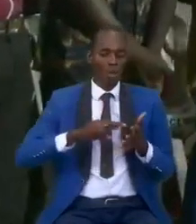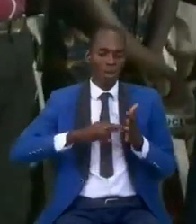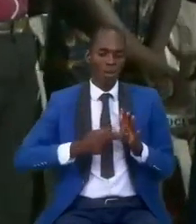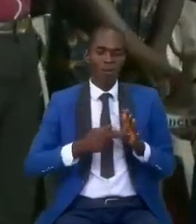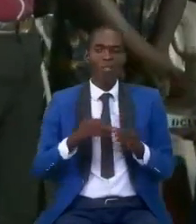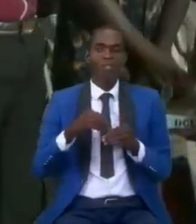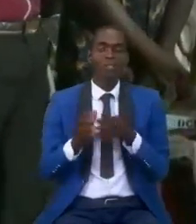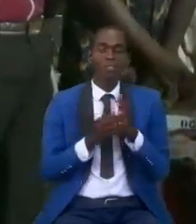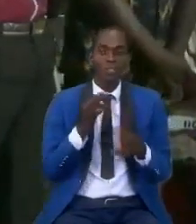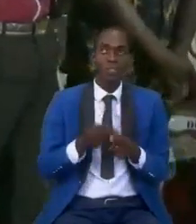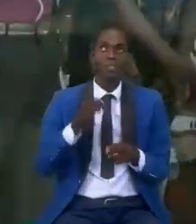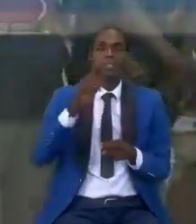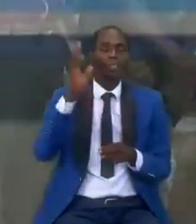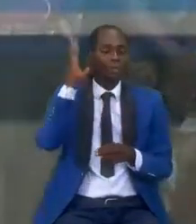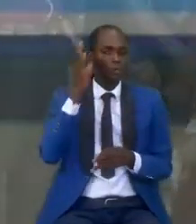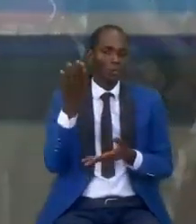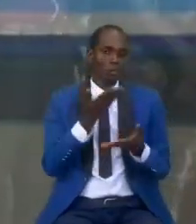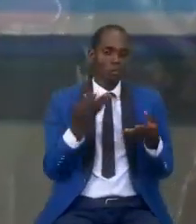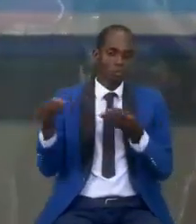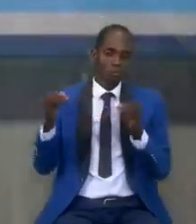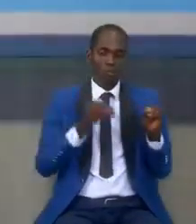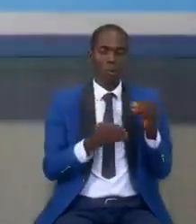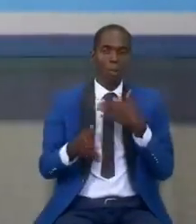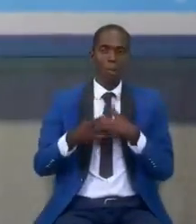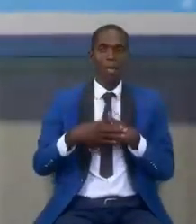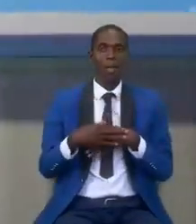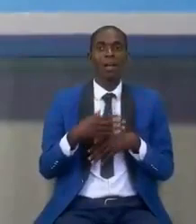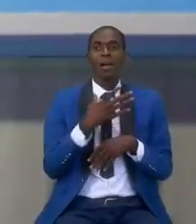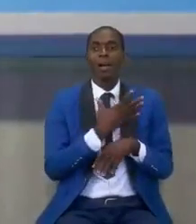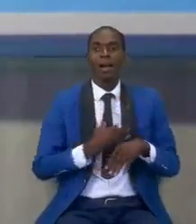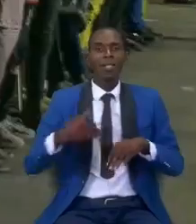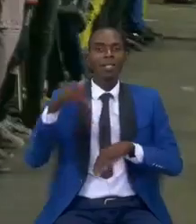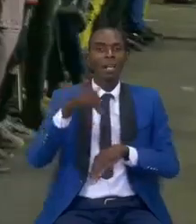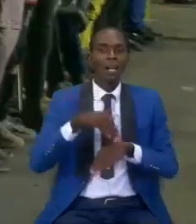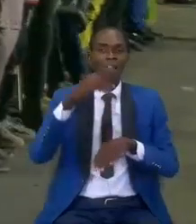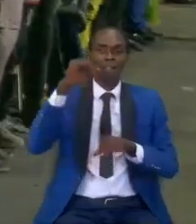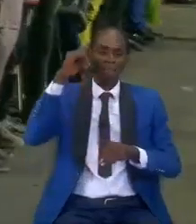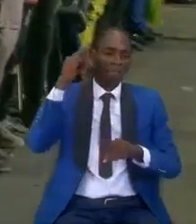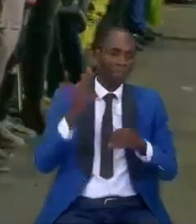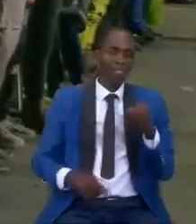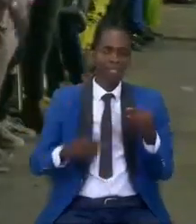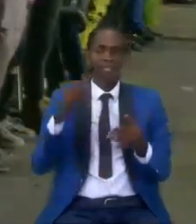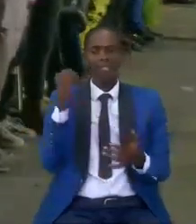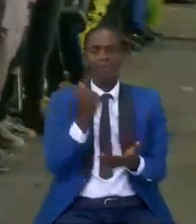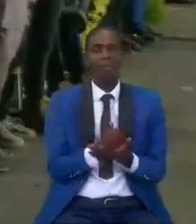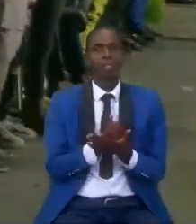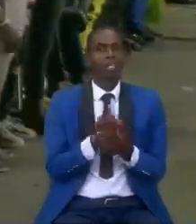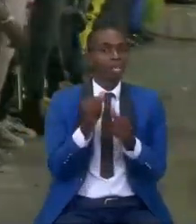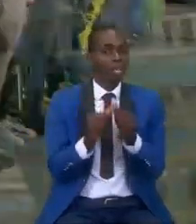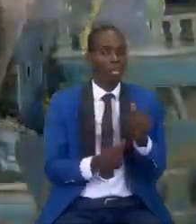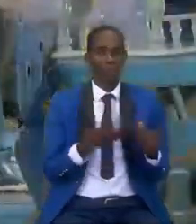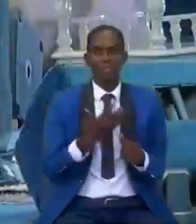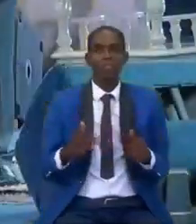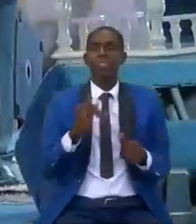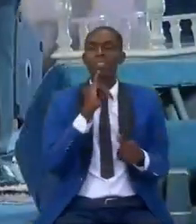the final amen, everything is done. And those online, and those who are by